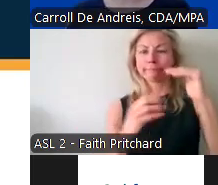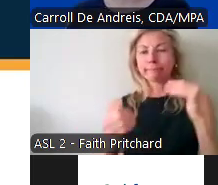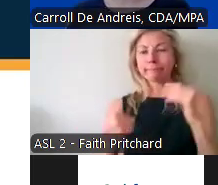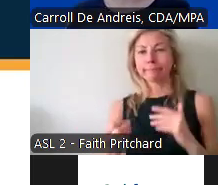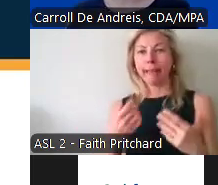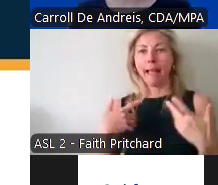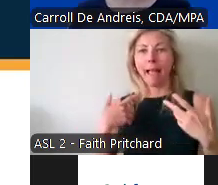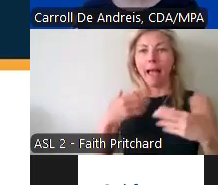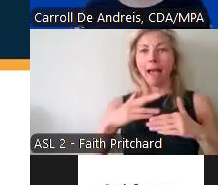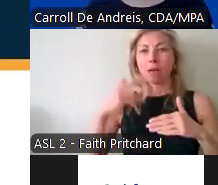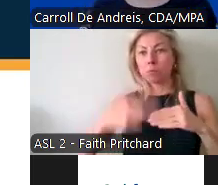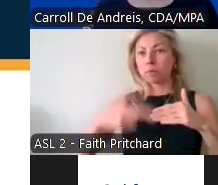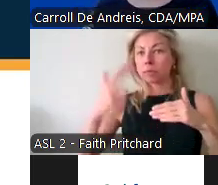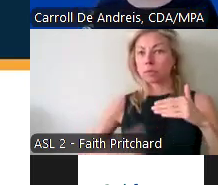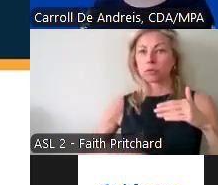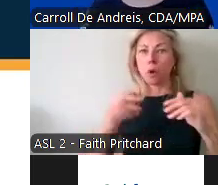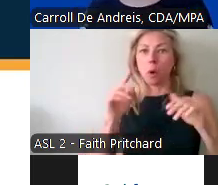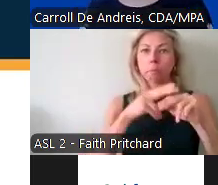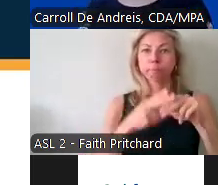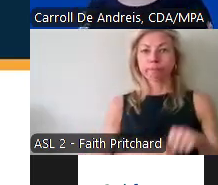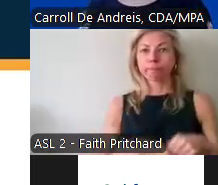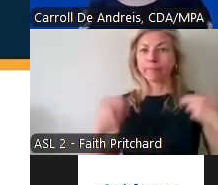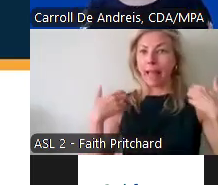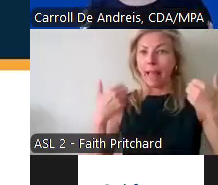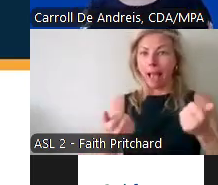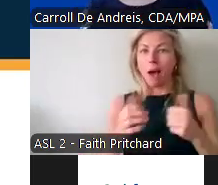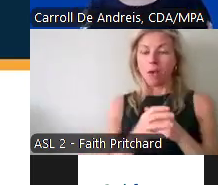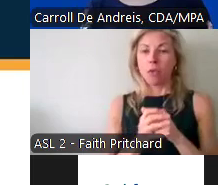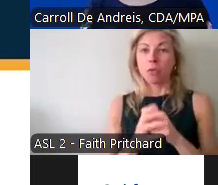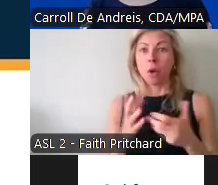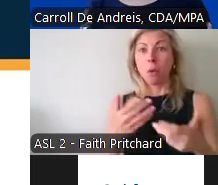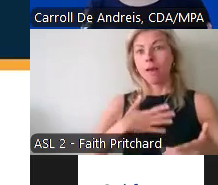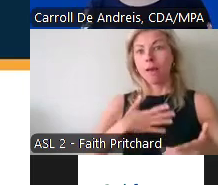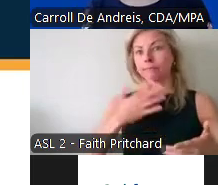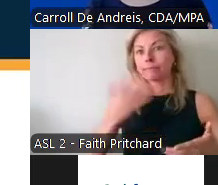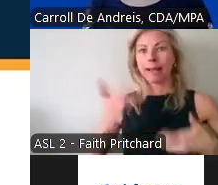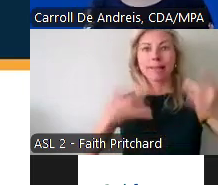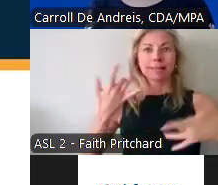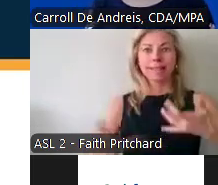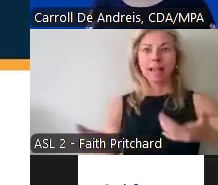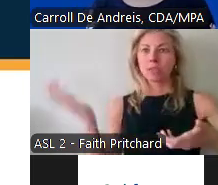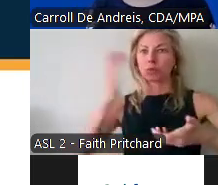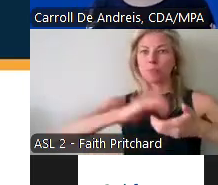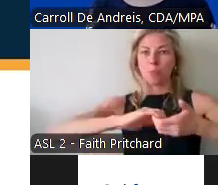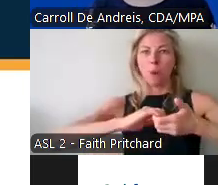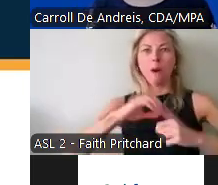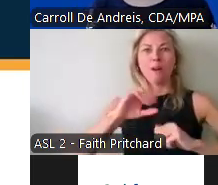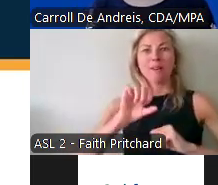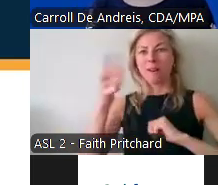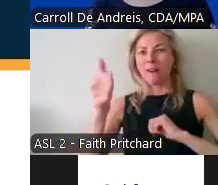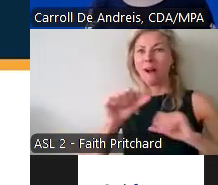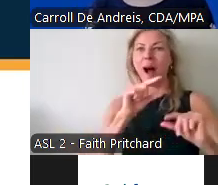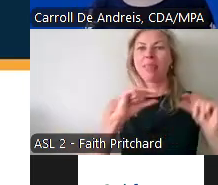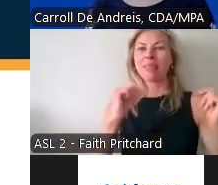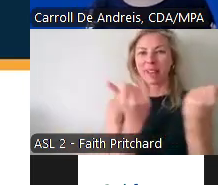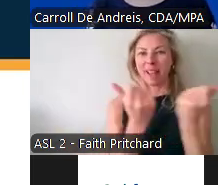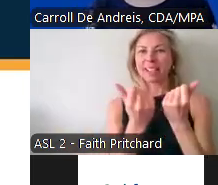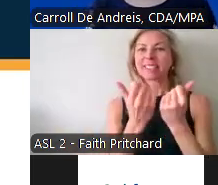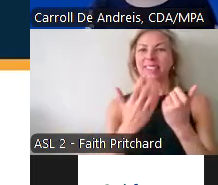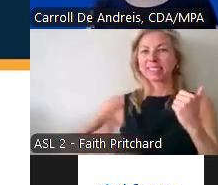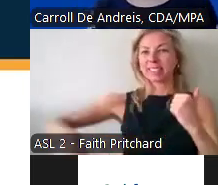our work. We're really proud to partner with our foundation colleagues across the state to support the work of the Master Plan